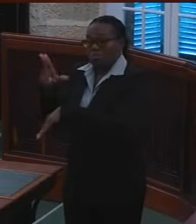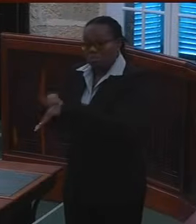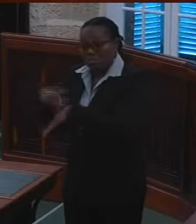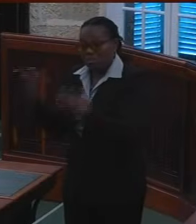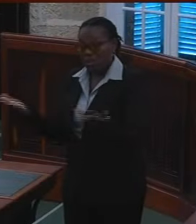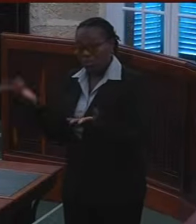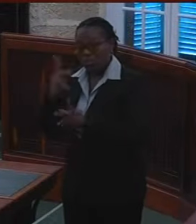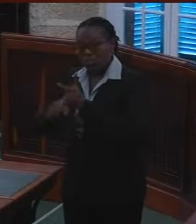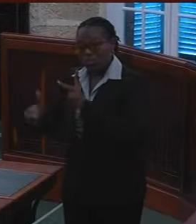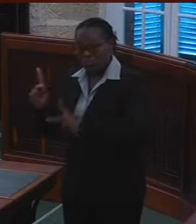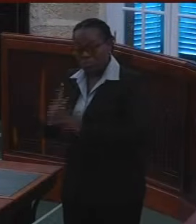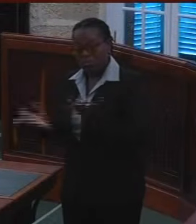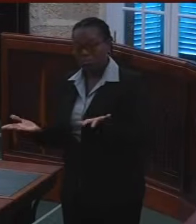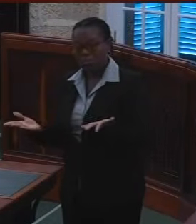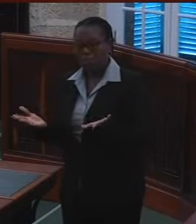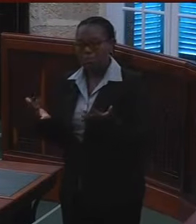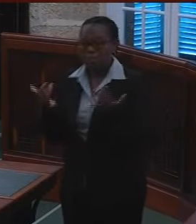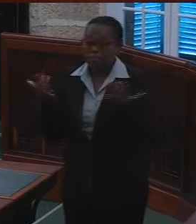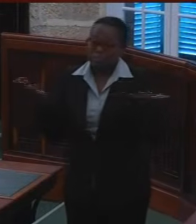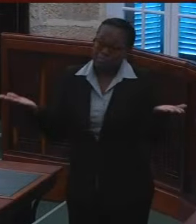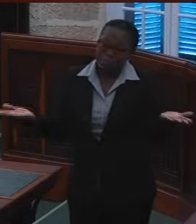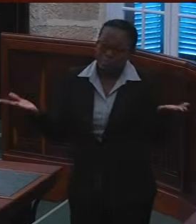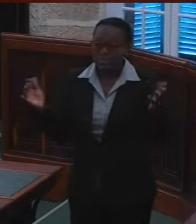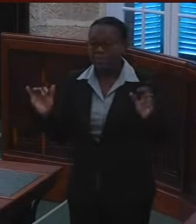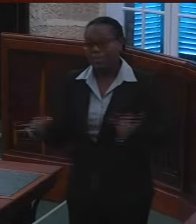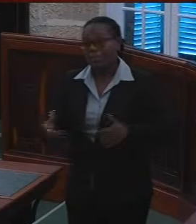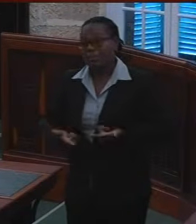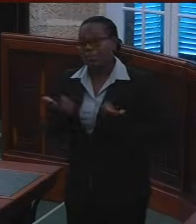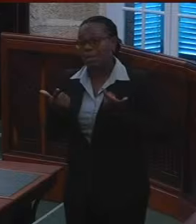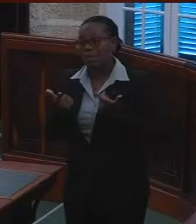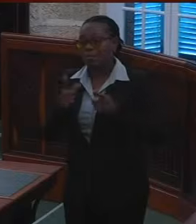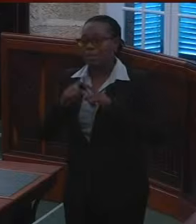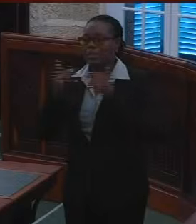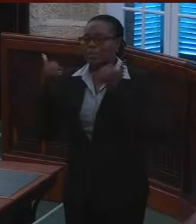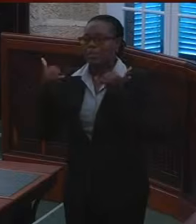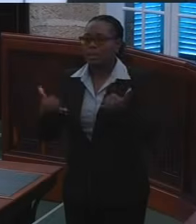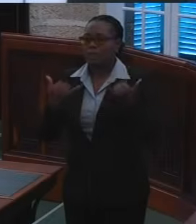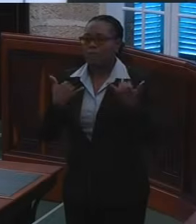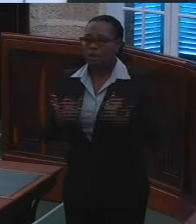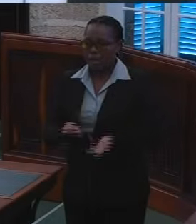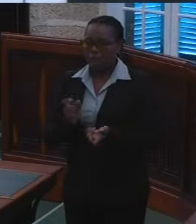And so this is our attempt, sir, to be able to fill the gap, sir, so to speak.